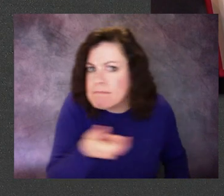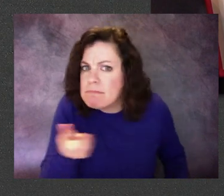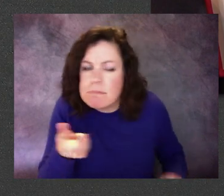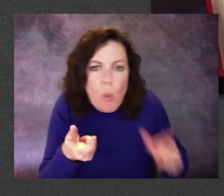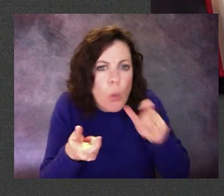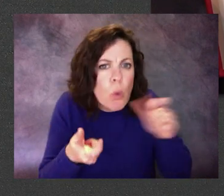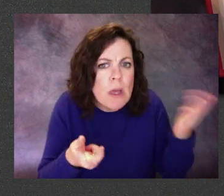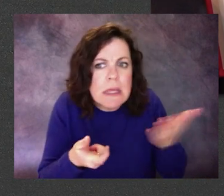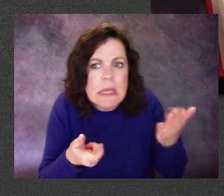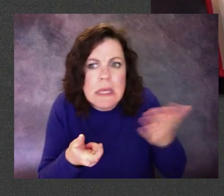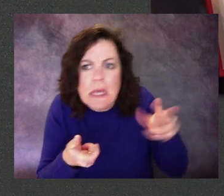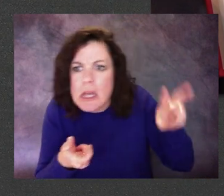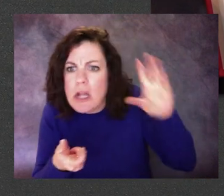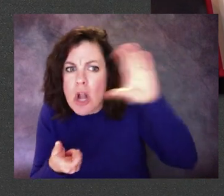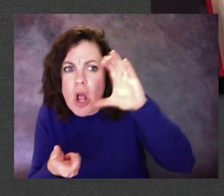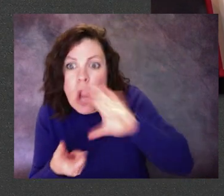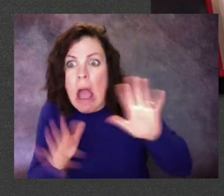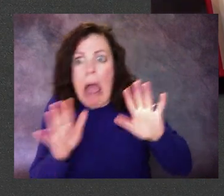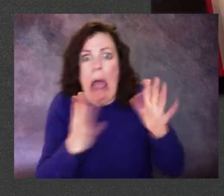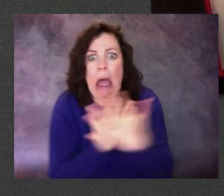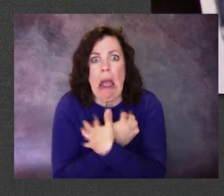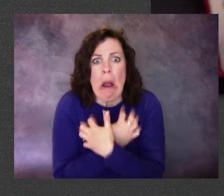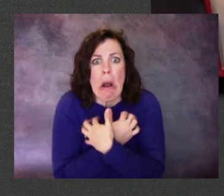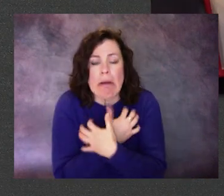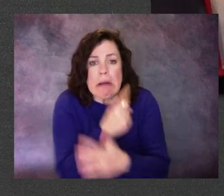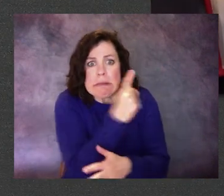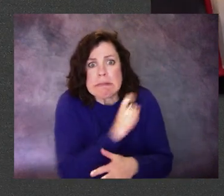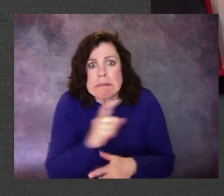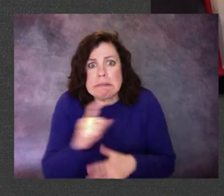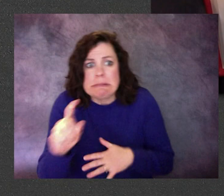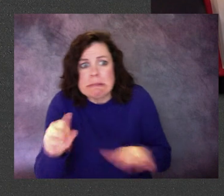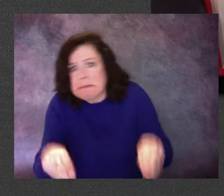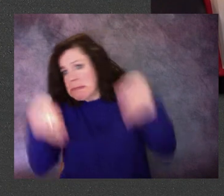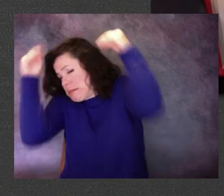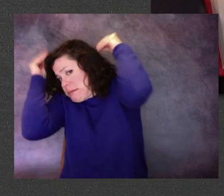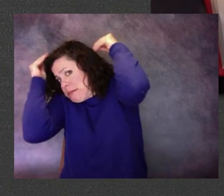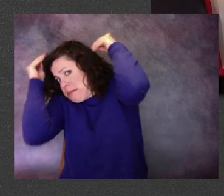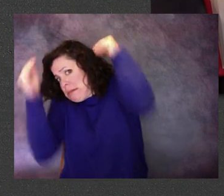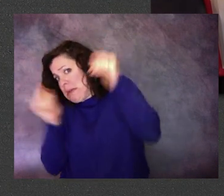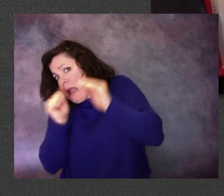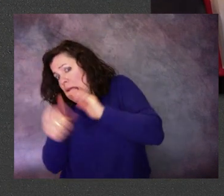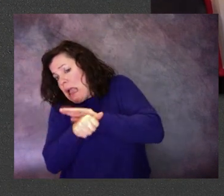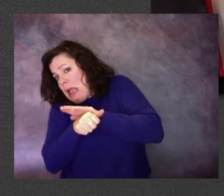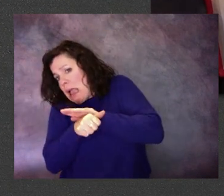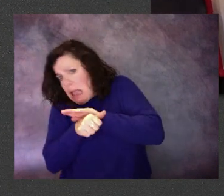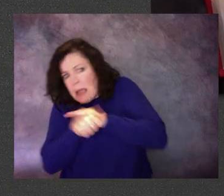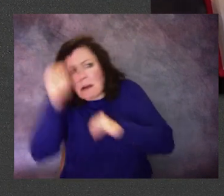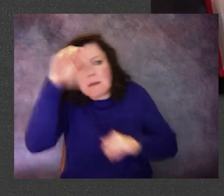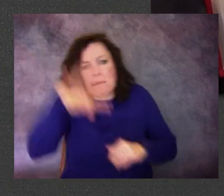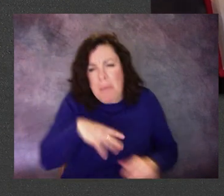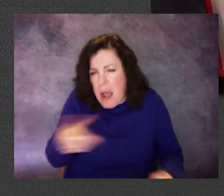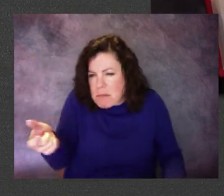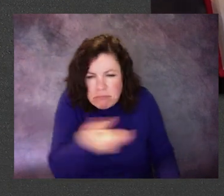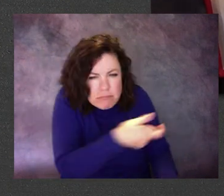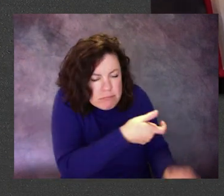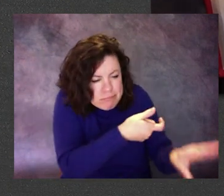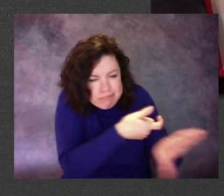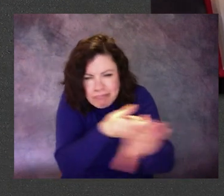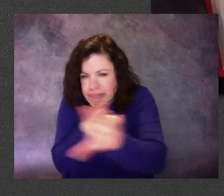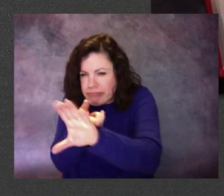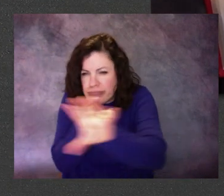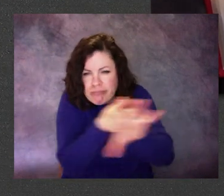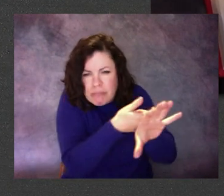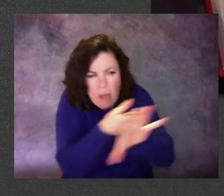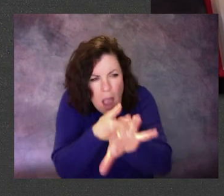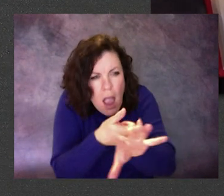did that? He exclaimed. Somebody must be hiding around here. He flashed his light under and over sofas and beds until he came to